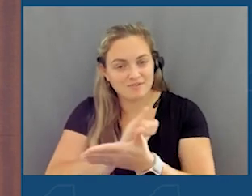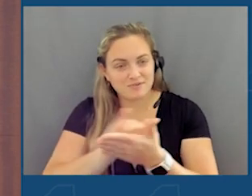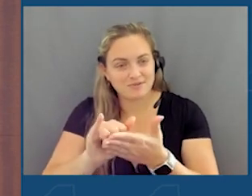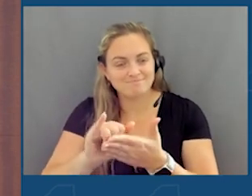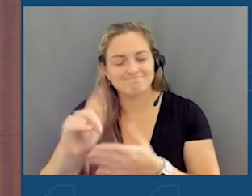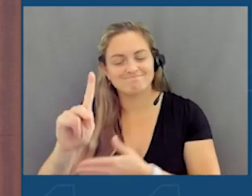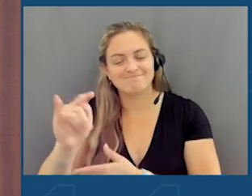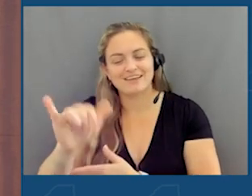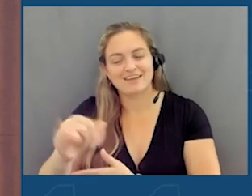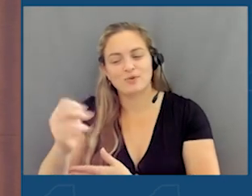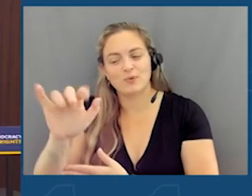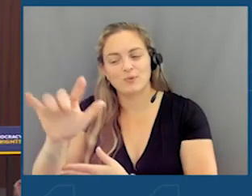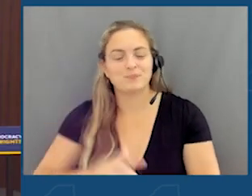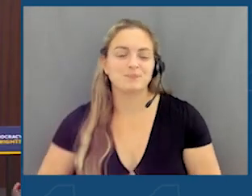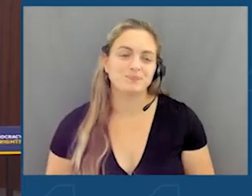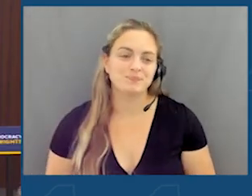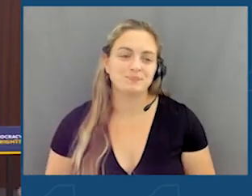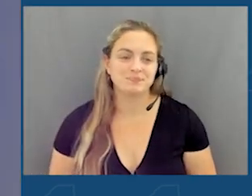Hochul.